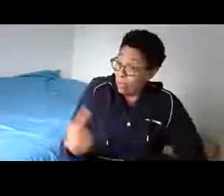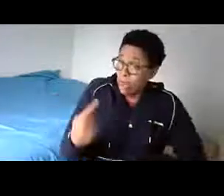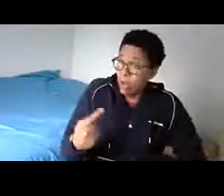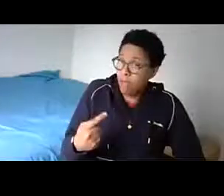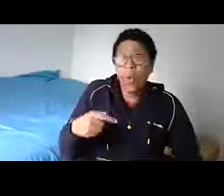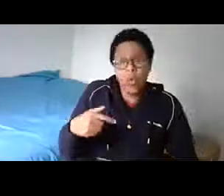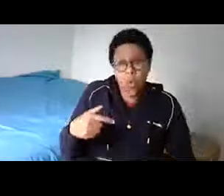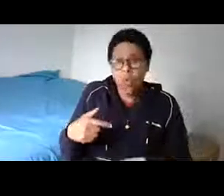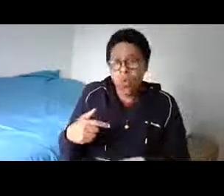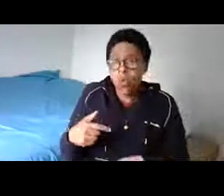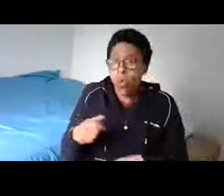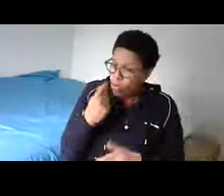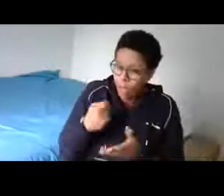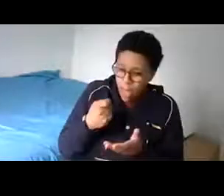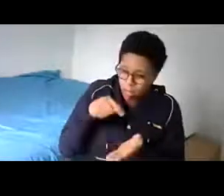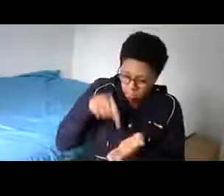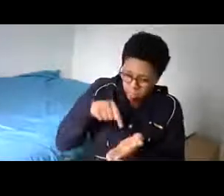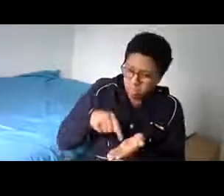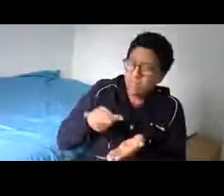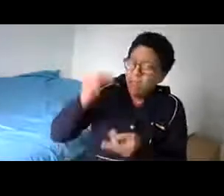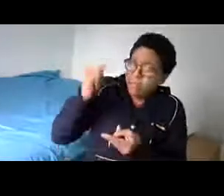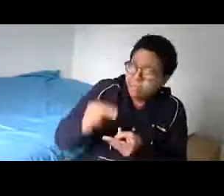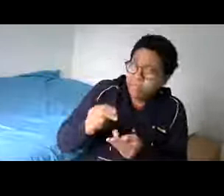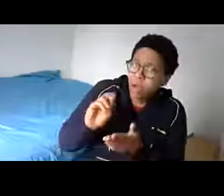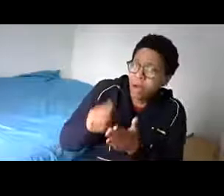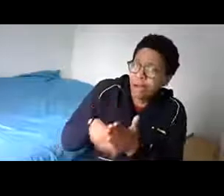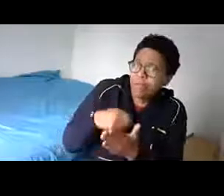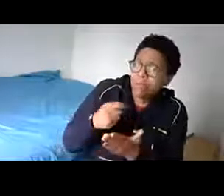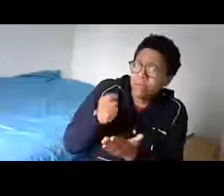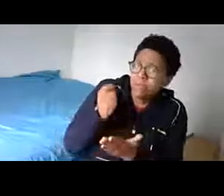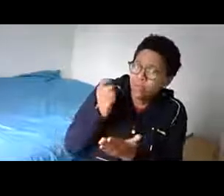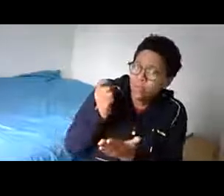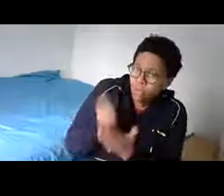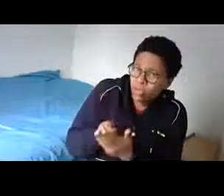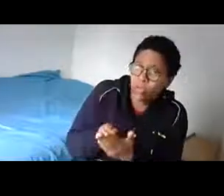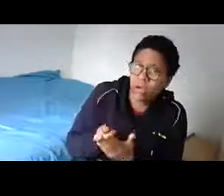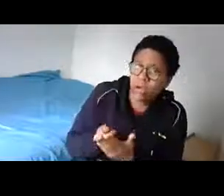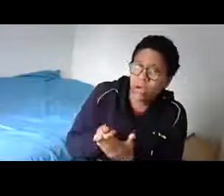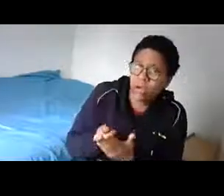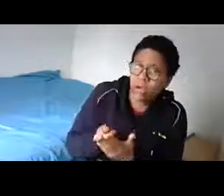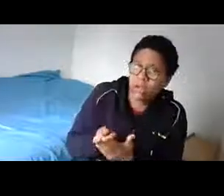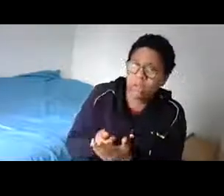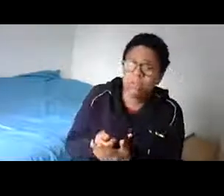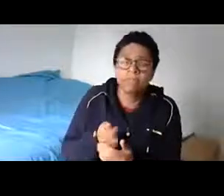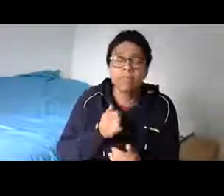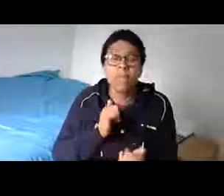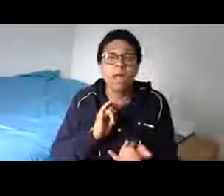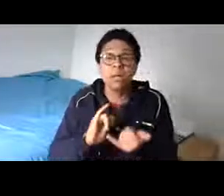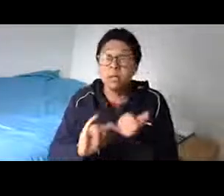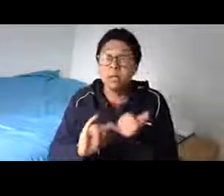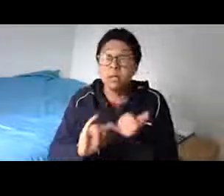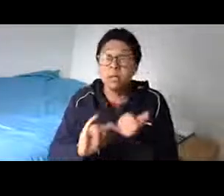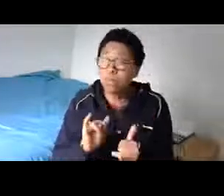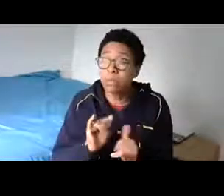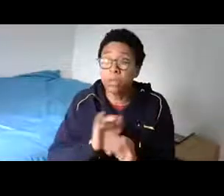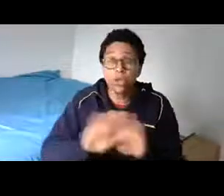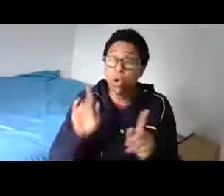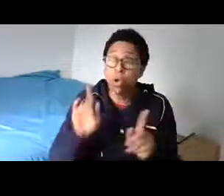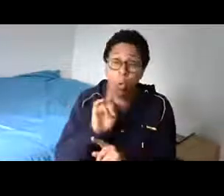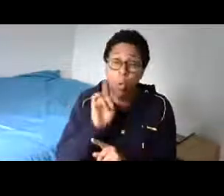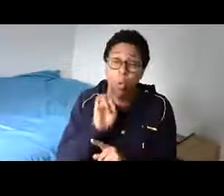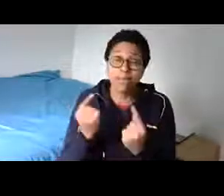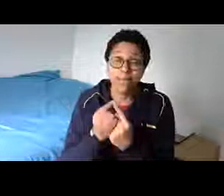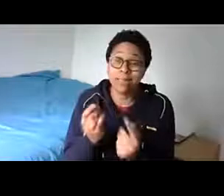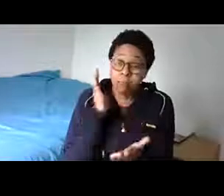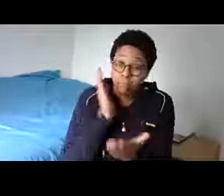specific equipment that is designed for disabled people. Sometimes it could be like general things, but that are